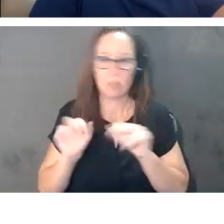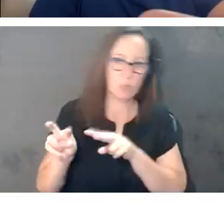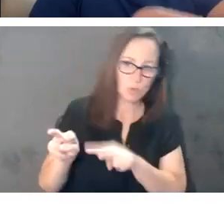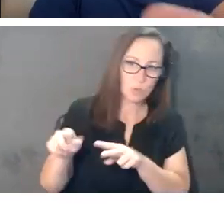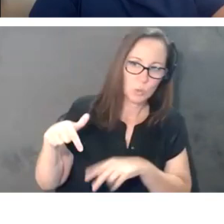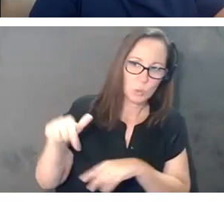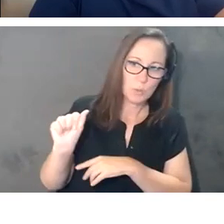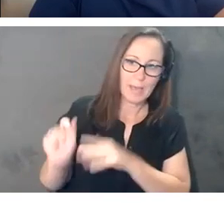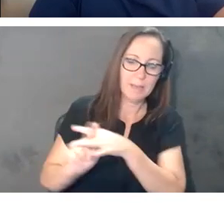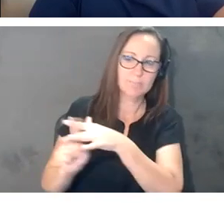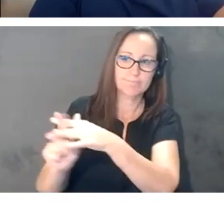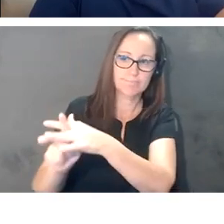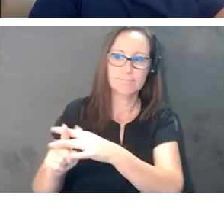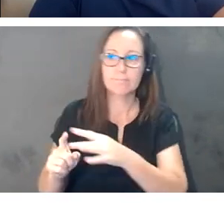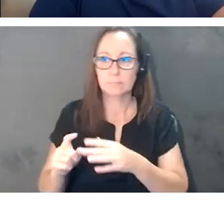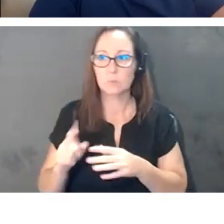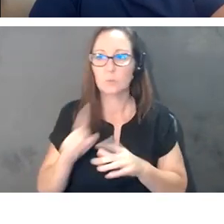there's additional questions that come in.